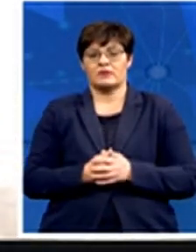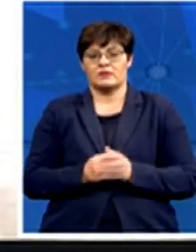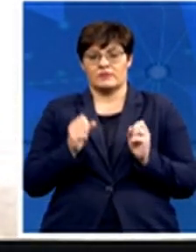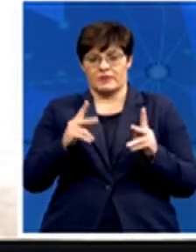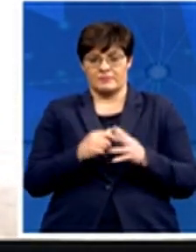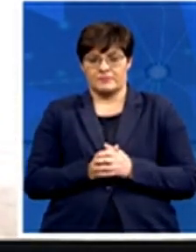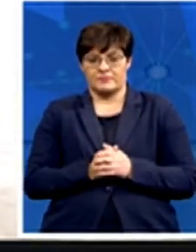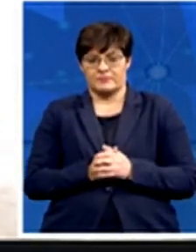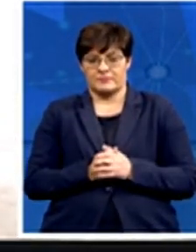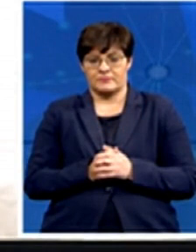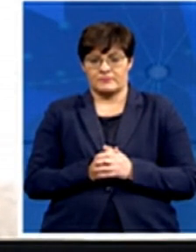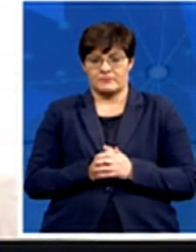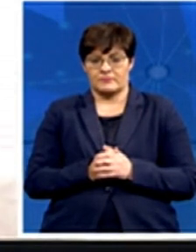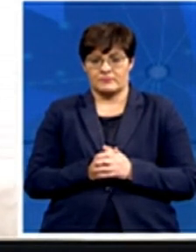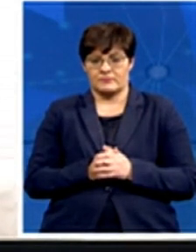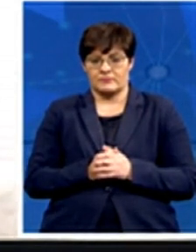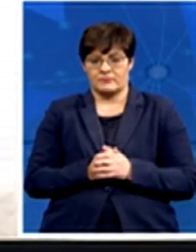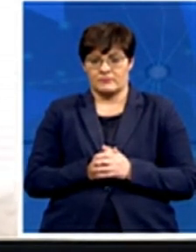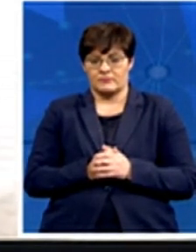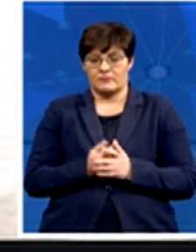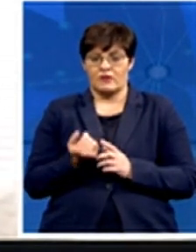All right, I'm just going to share a few slides.